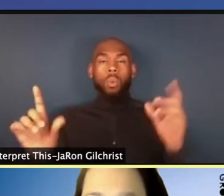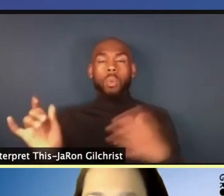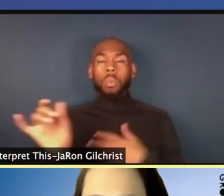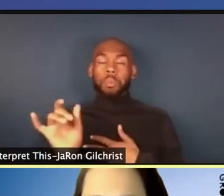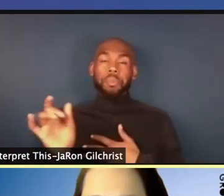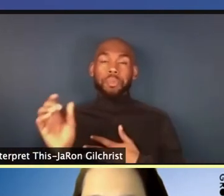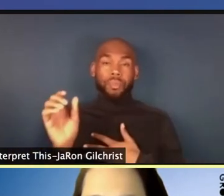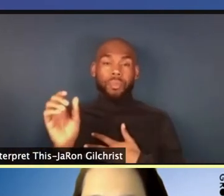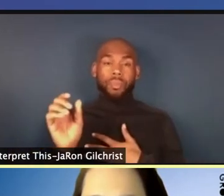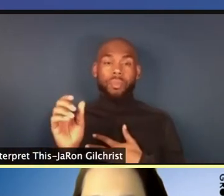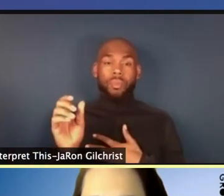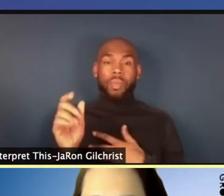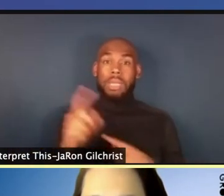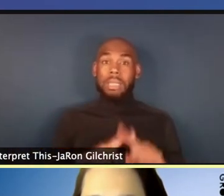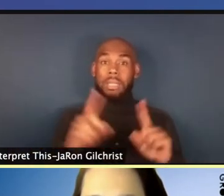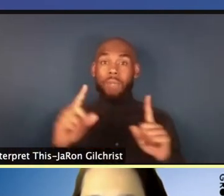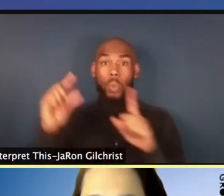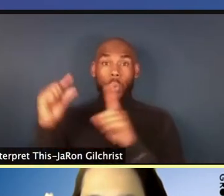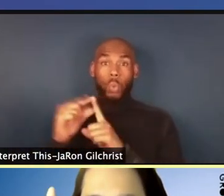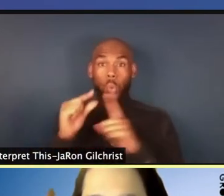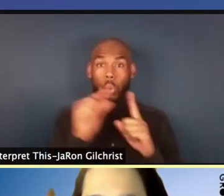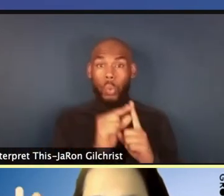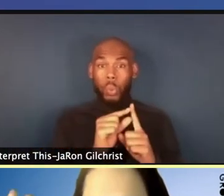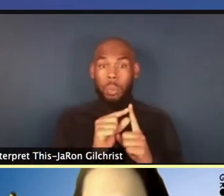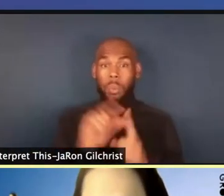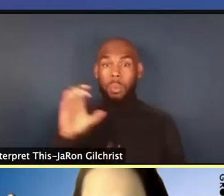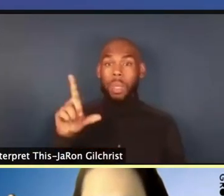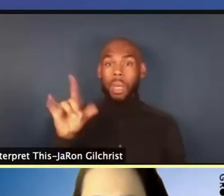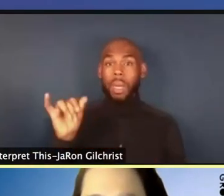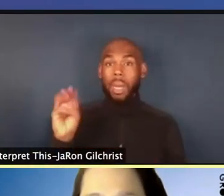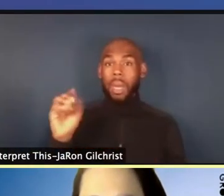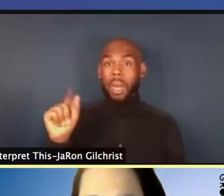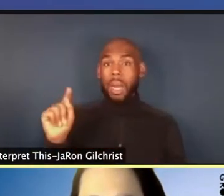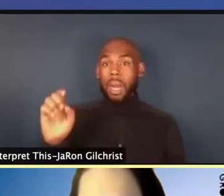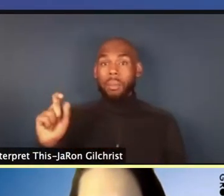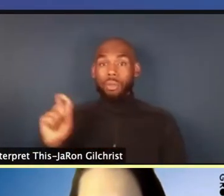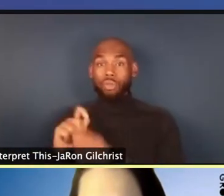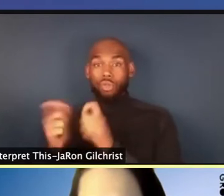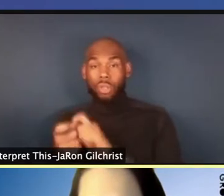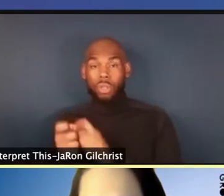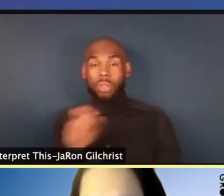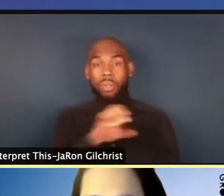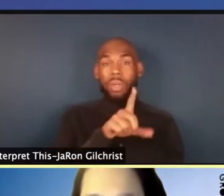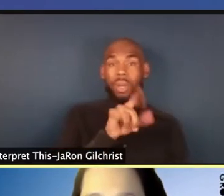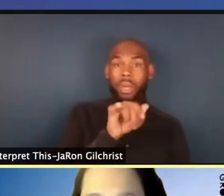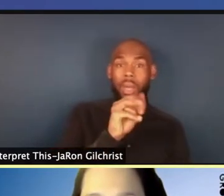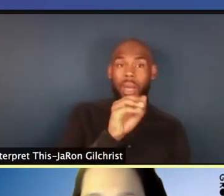A difference in terminology around like climate change versus climate justice.